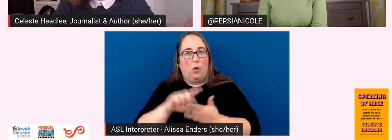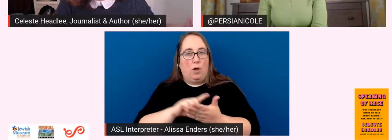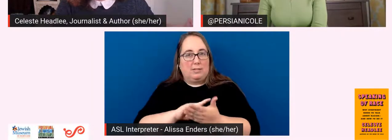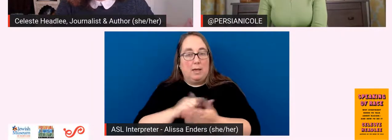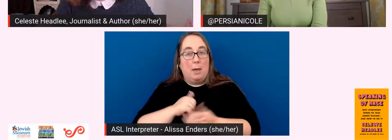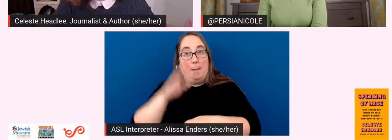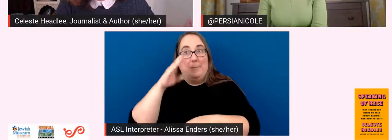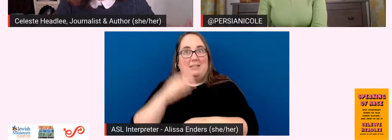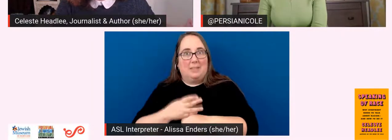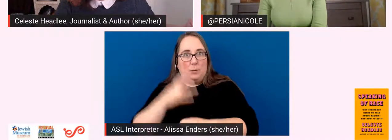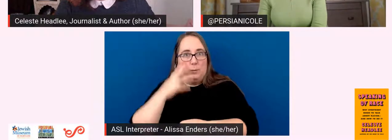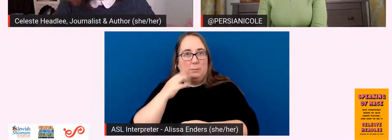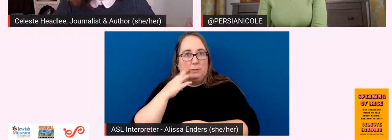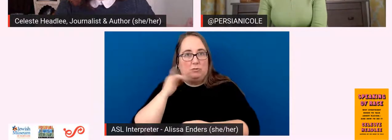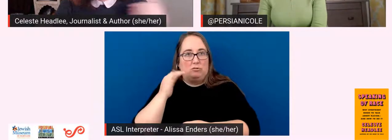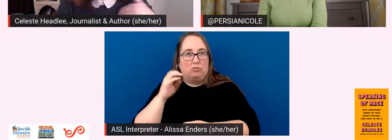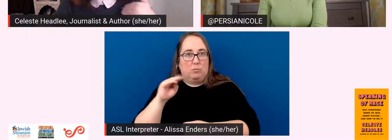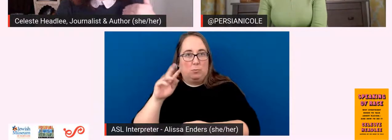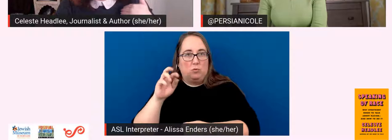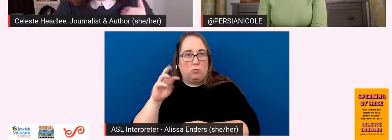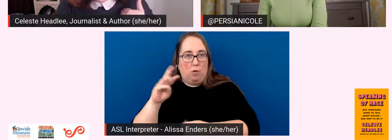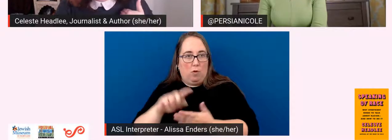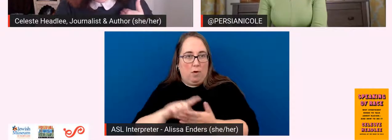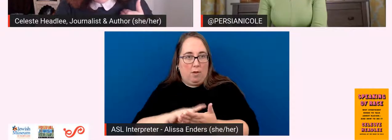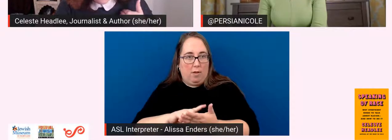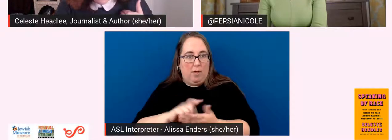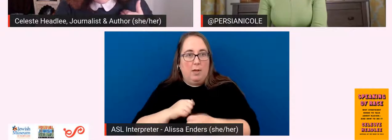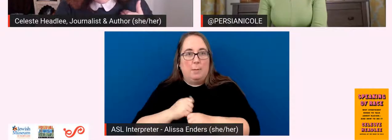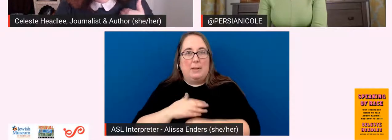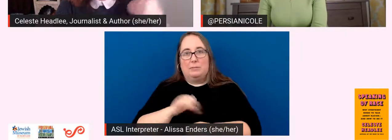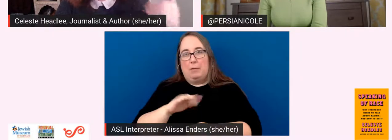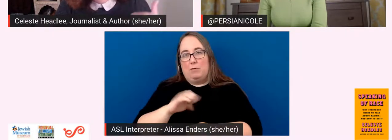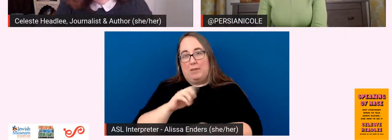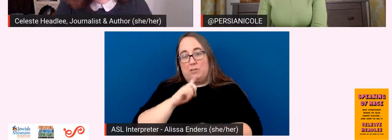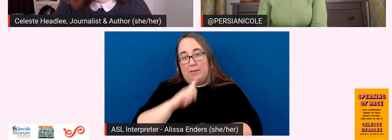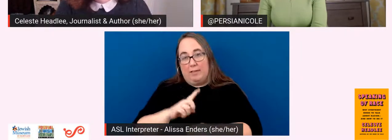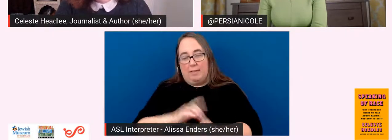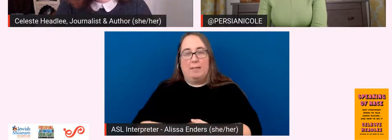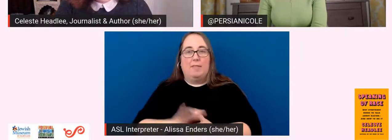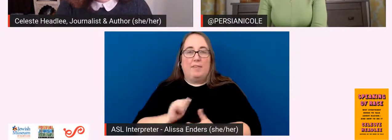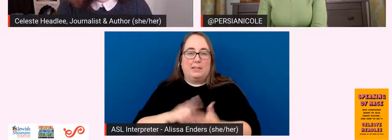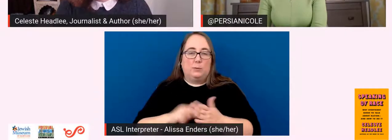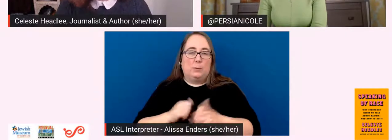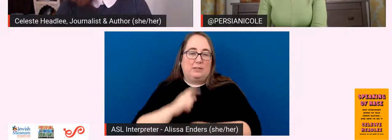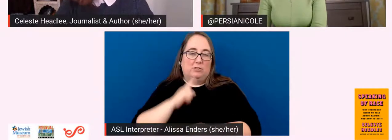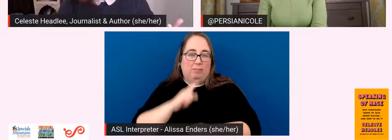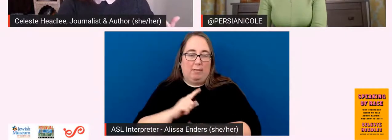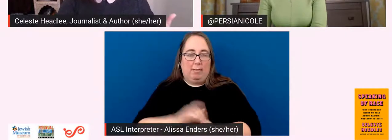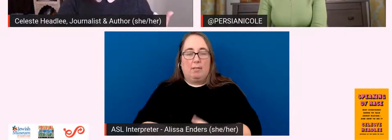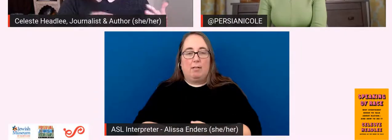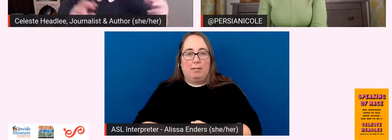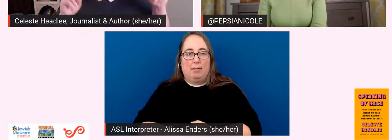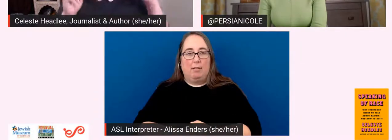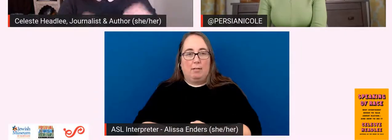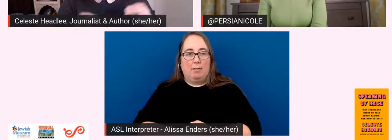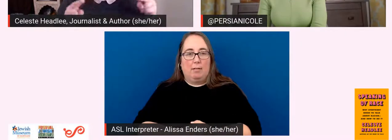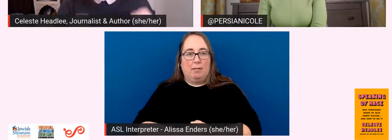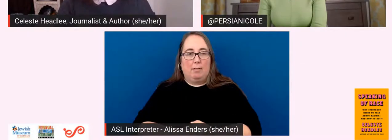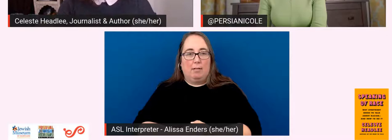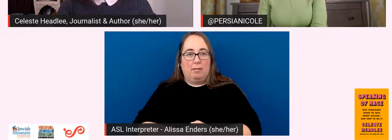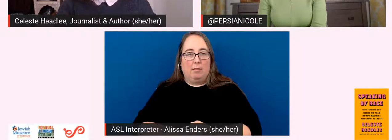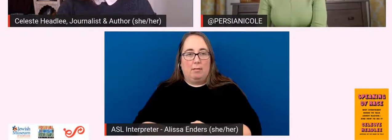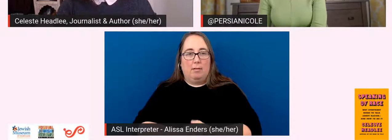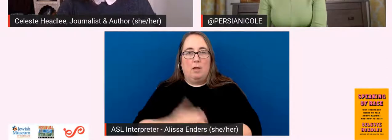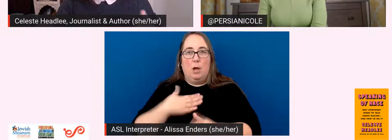to Jim Crow laws. And that makes my race real. That's what makes it real, is because race, my